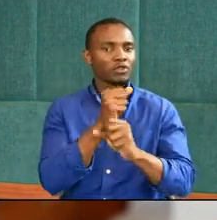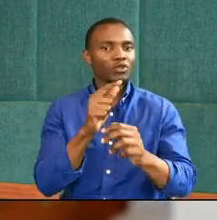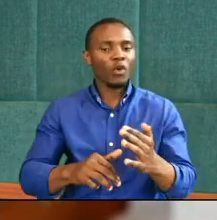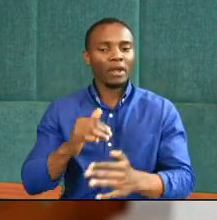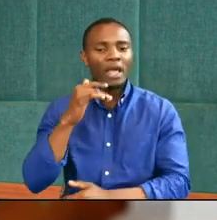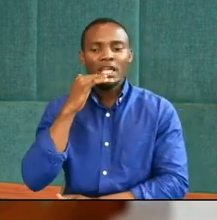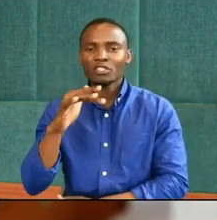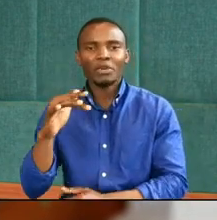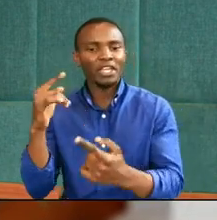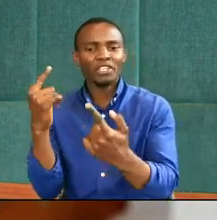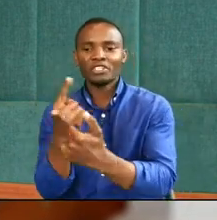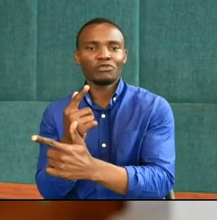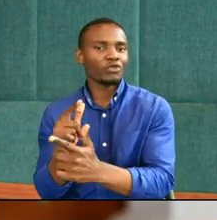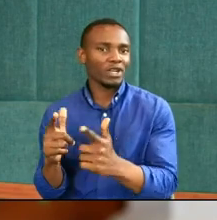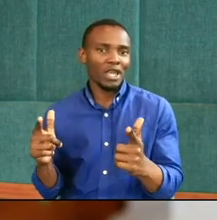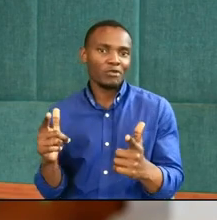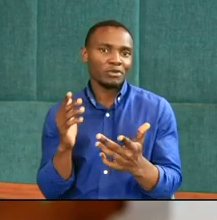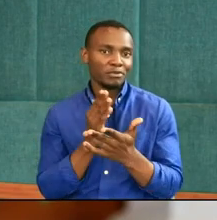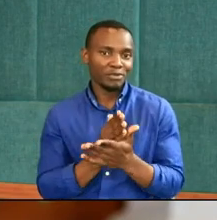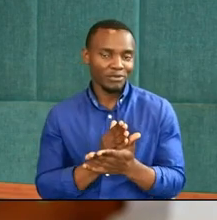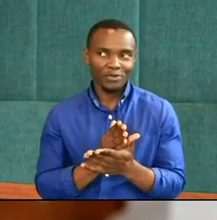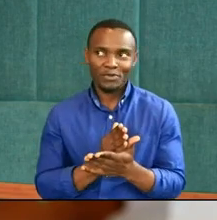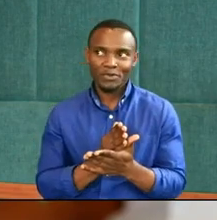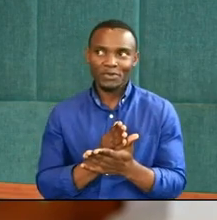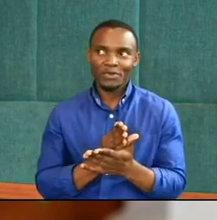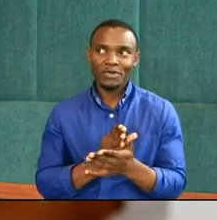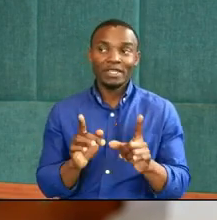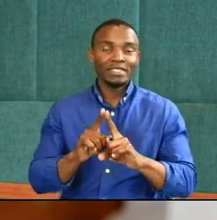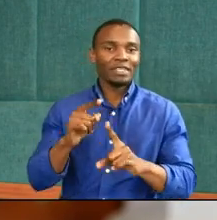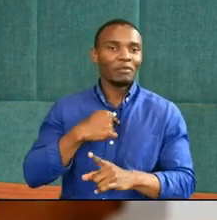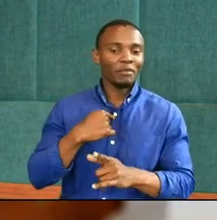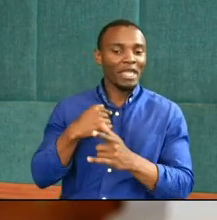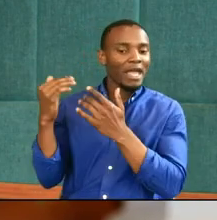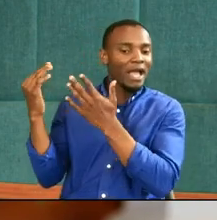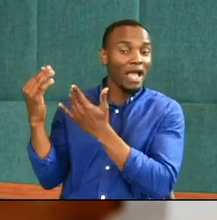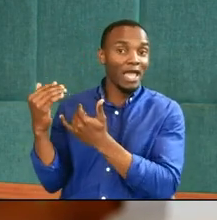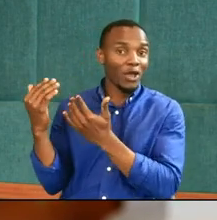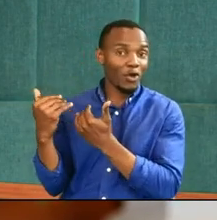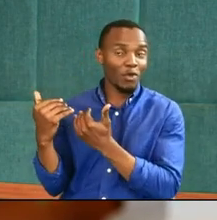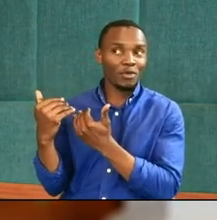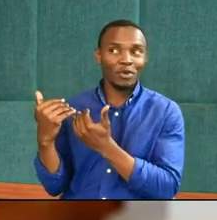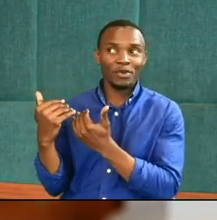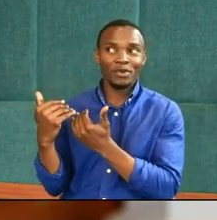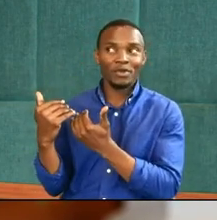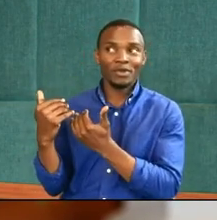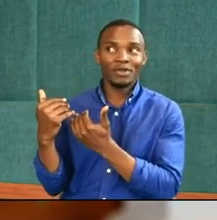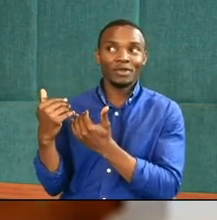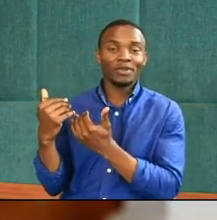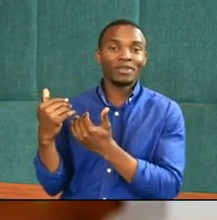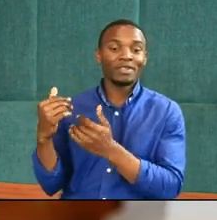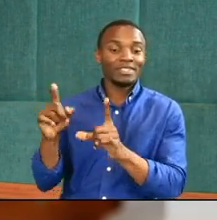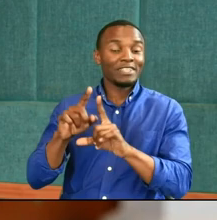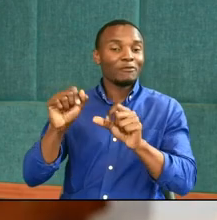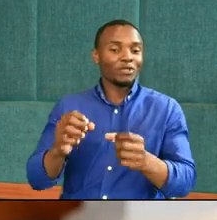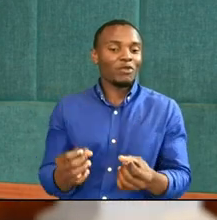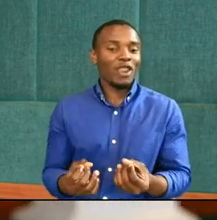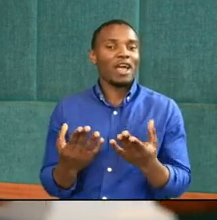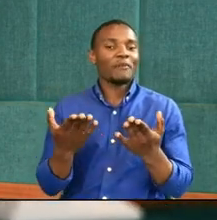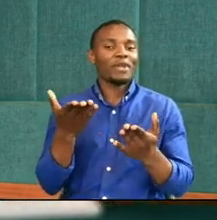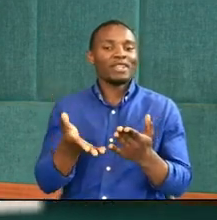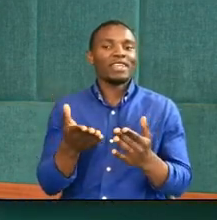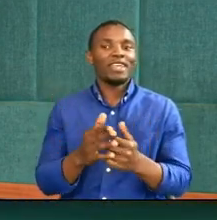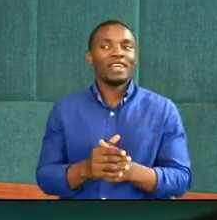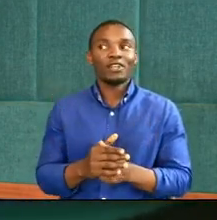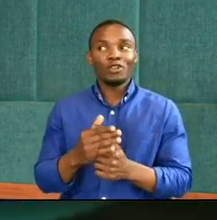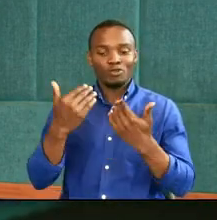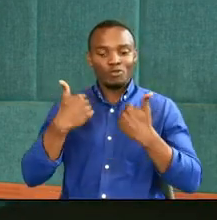in other tongues. And I'm hoping that one of those miracles can be happened to my